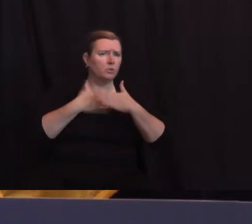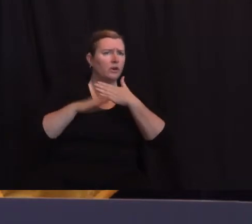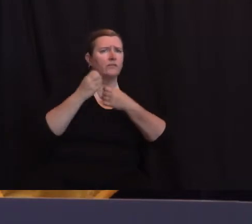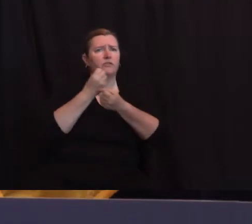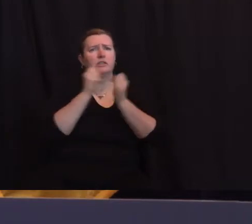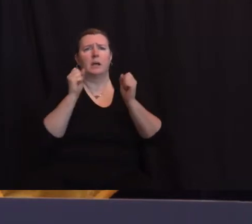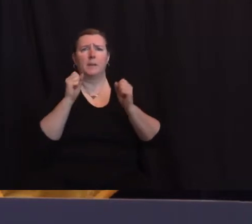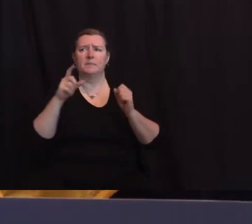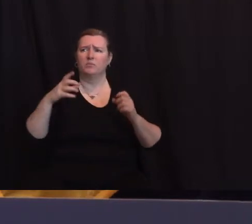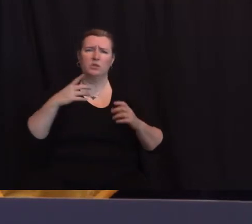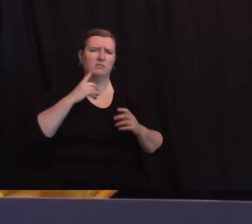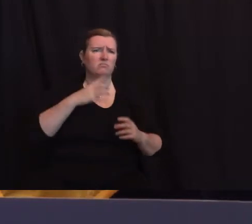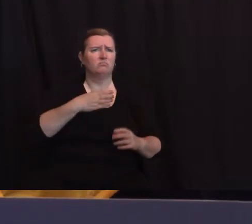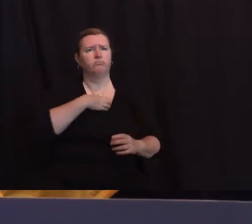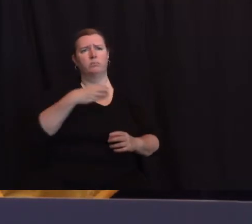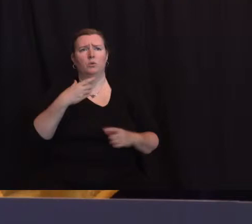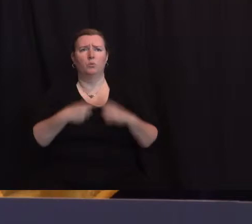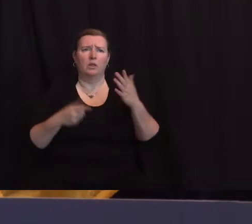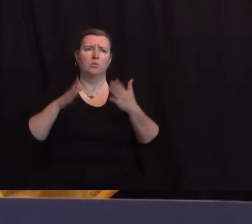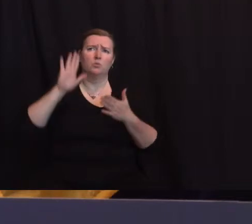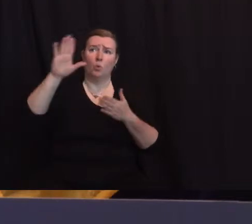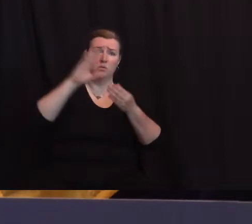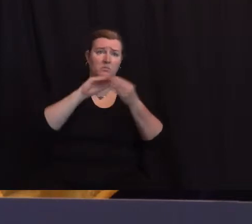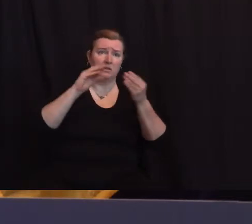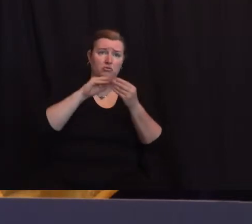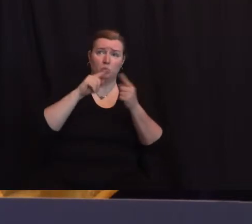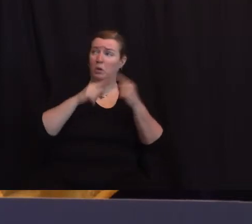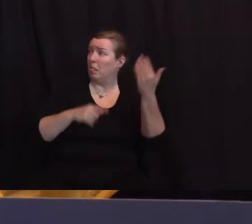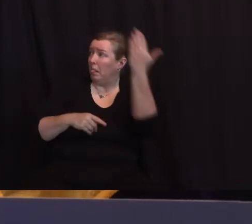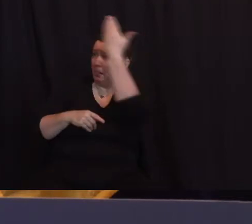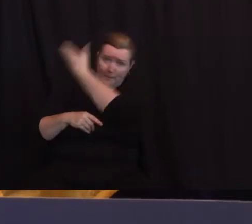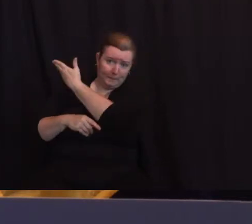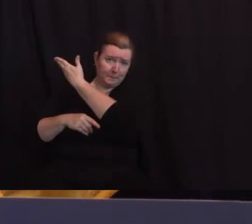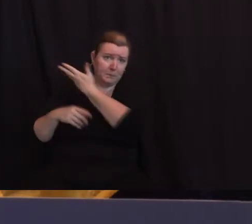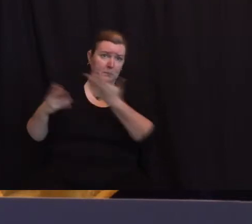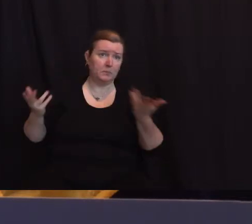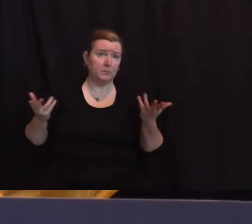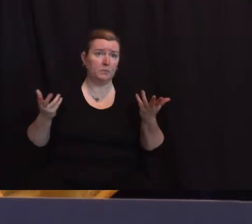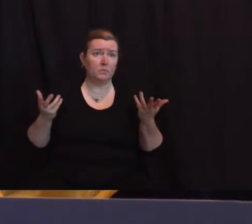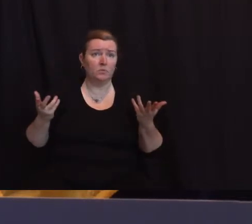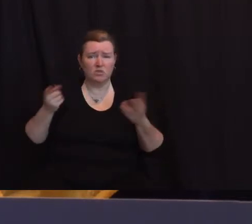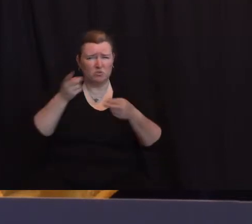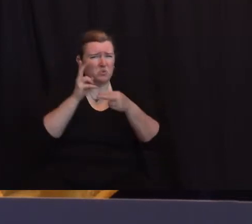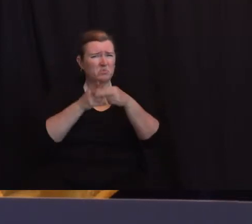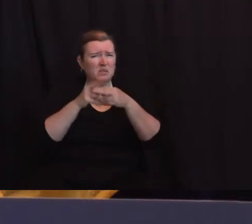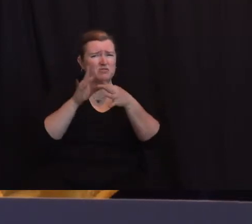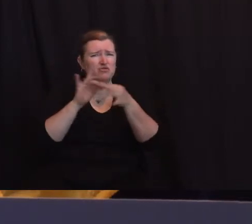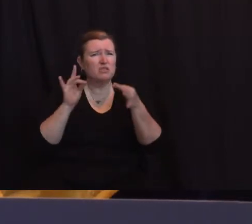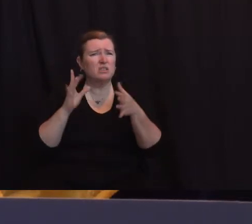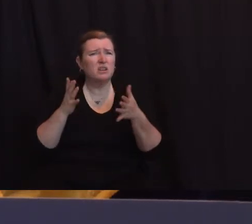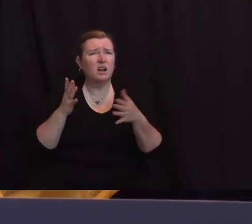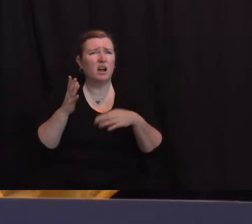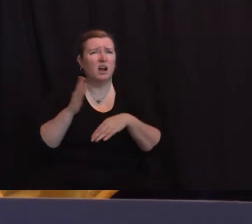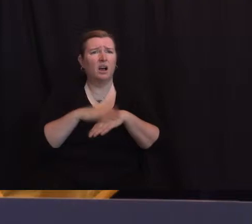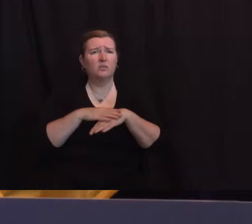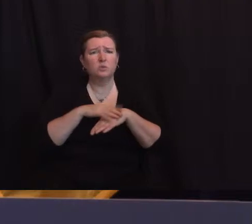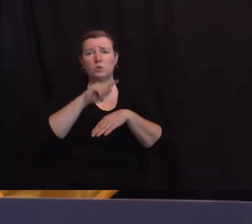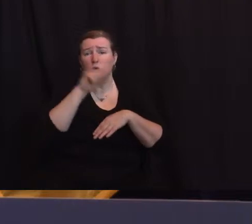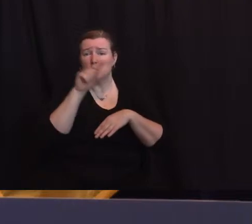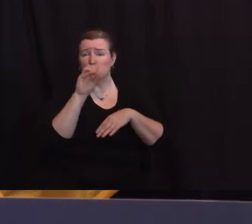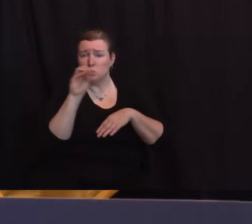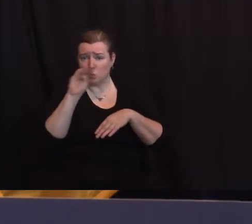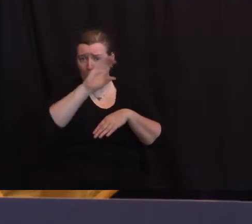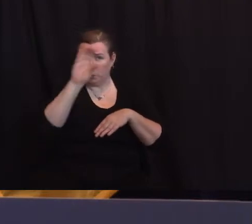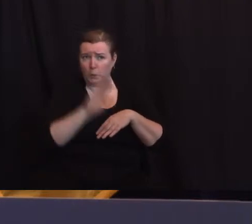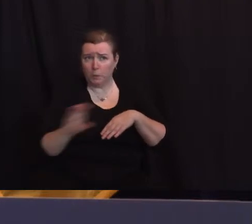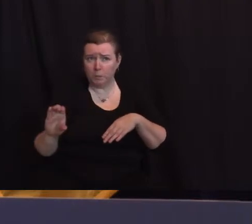for. What's your message to them? You said in a Zoom press conference about a month ago, you quoted a